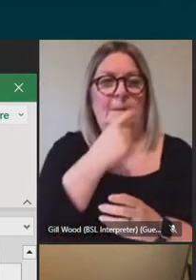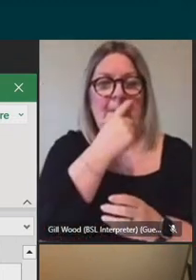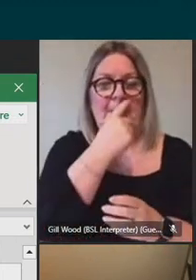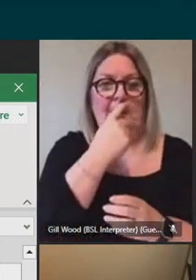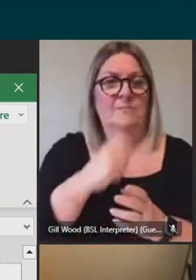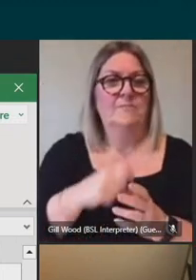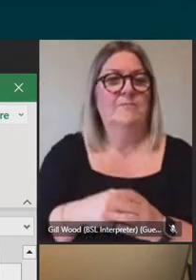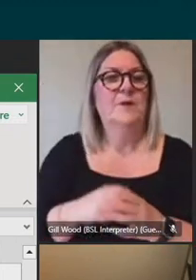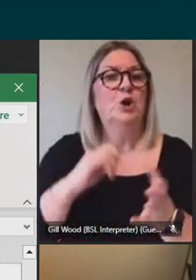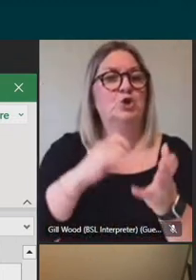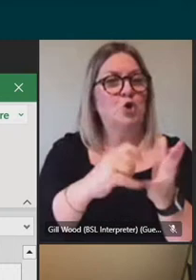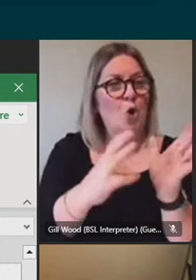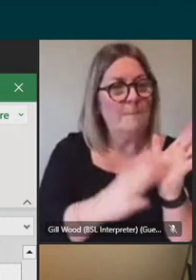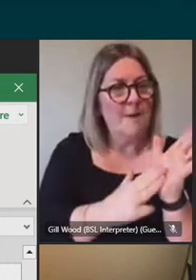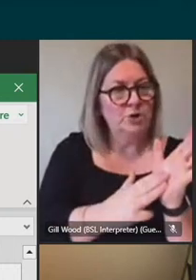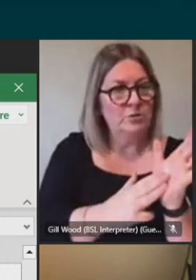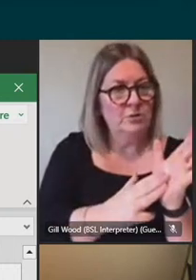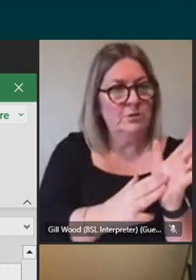Councillor Marshall.